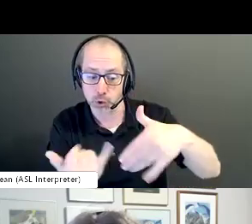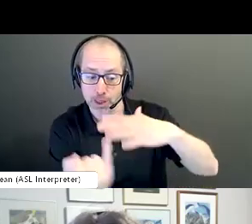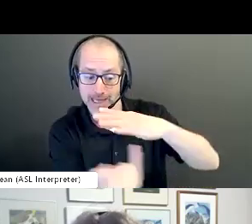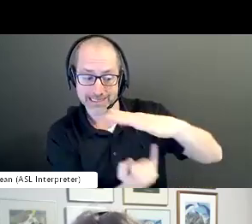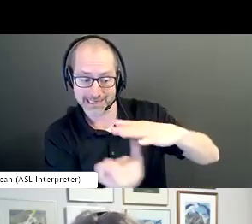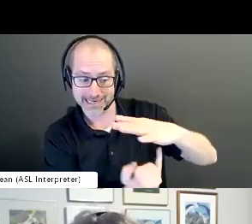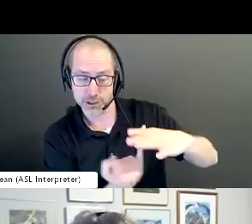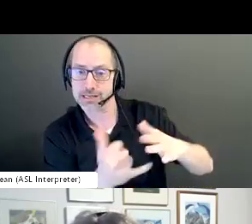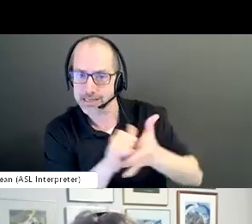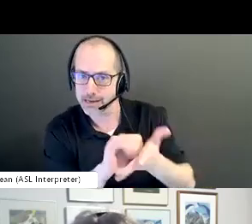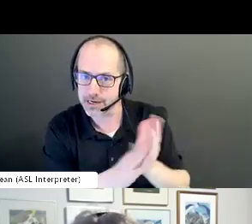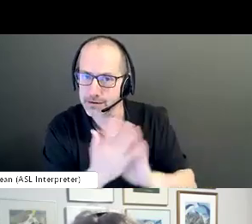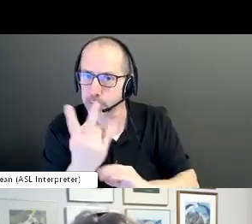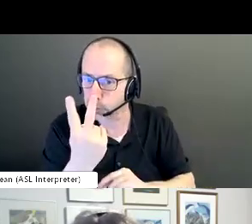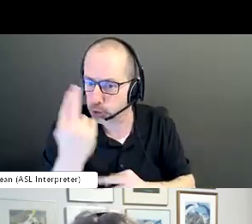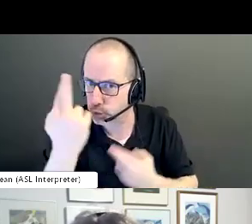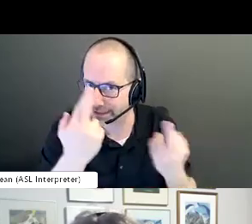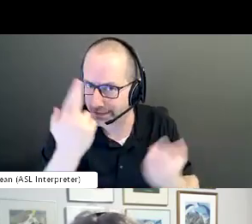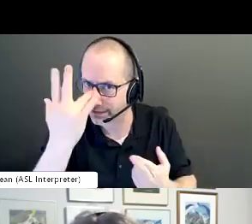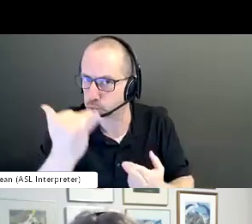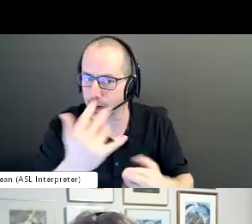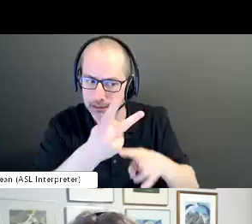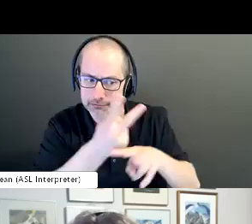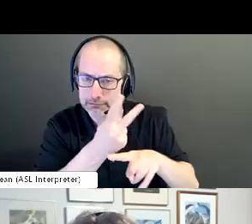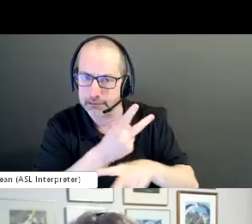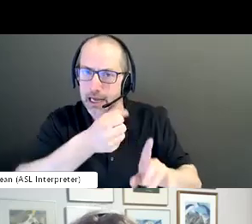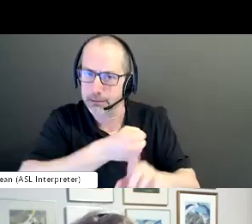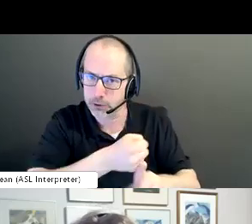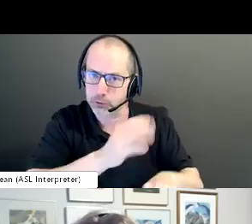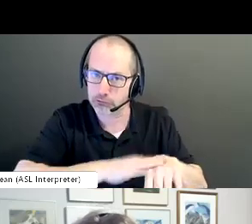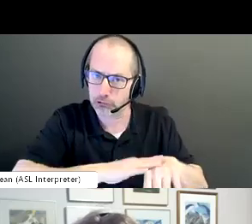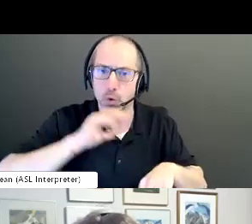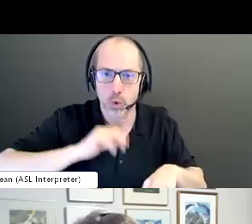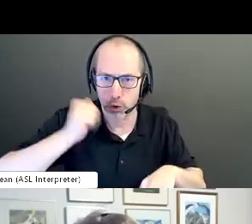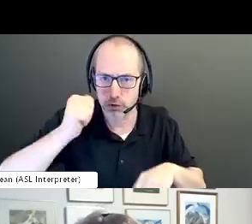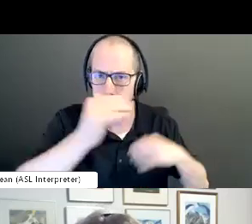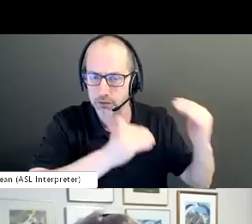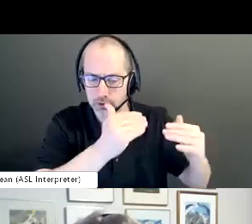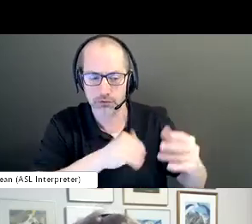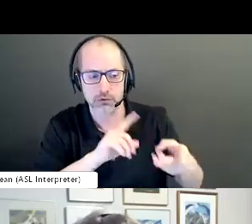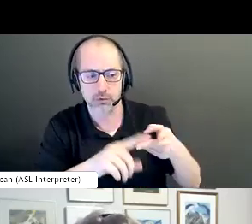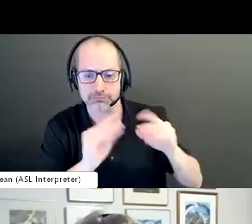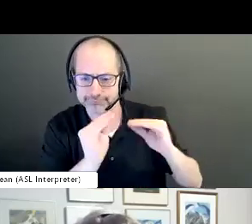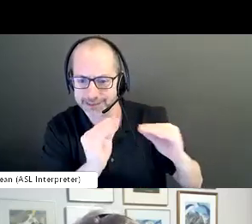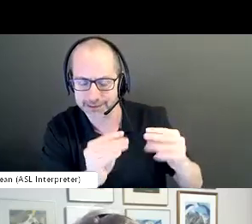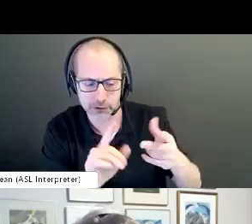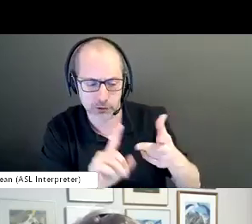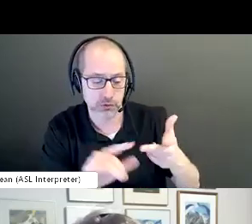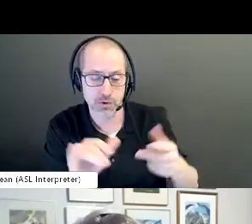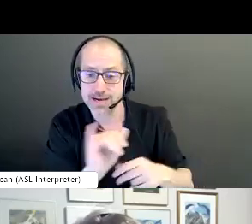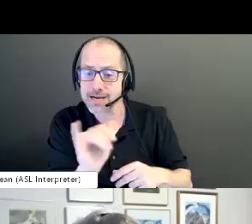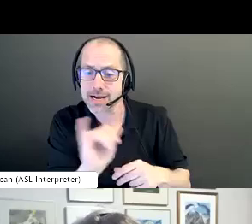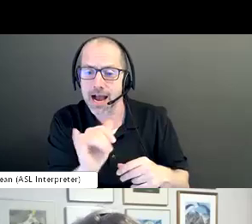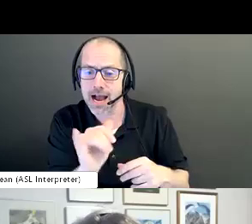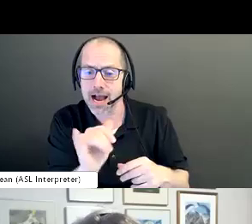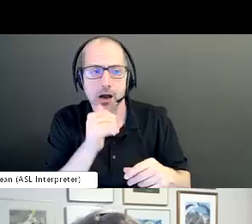that contribute to the abuse of older adults. And we also speak to them about how to interact with